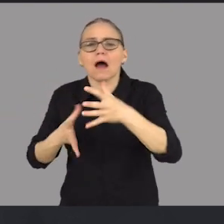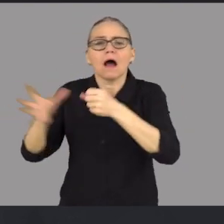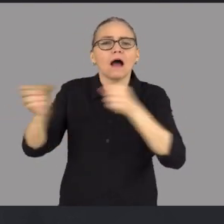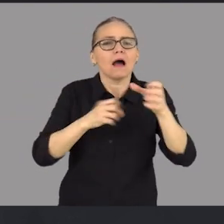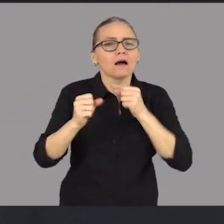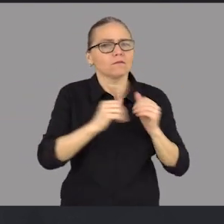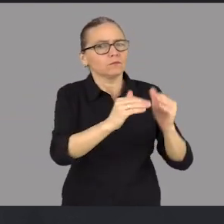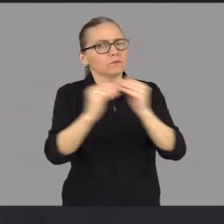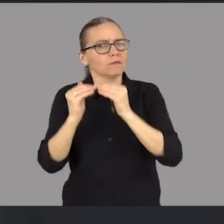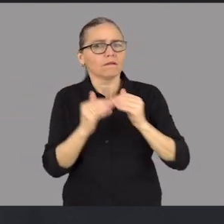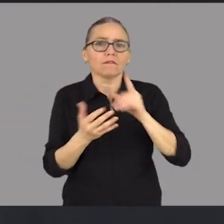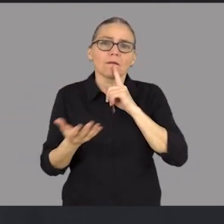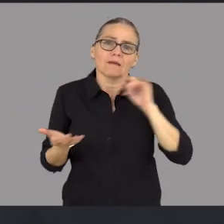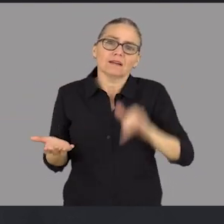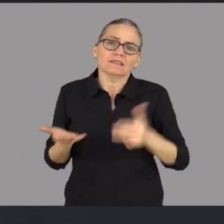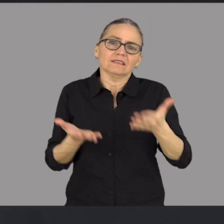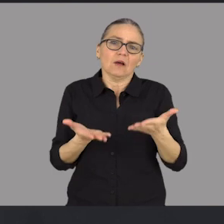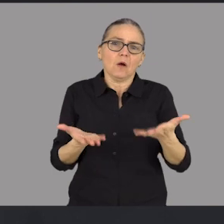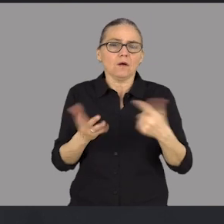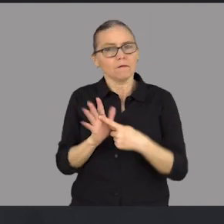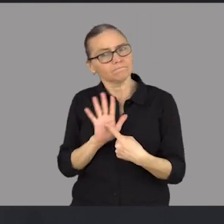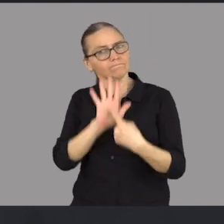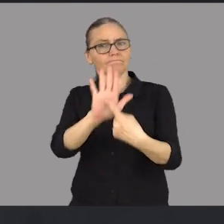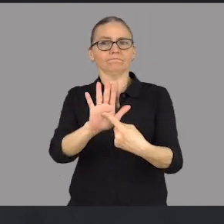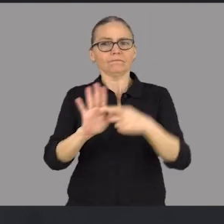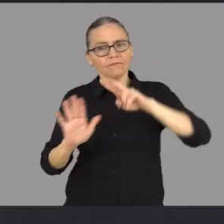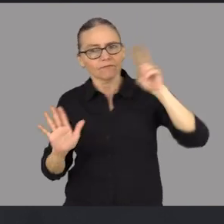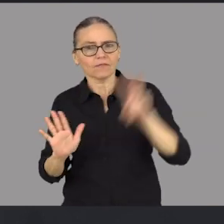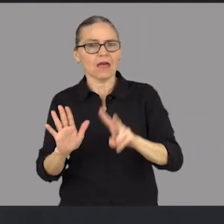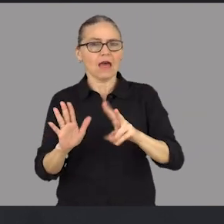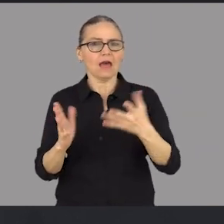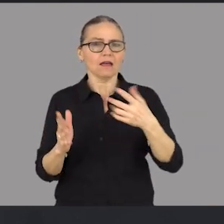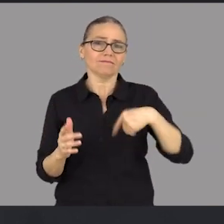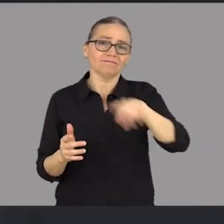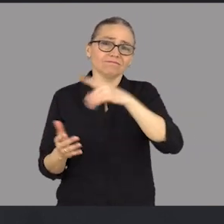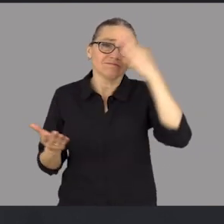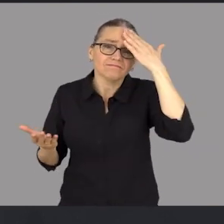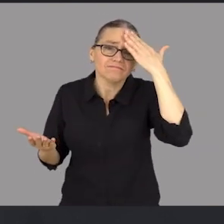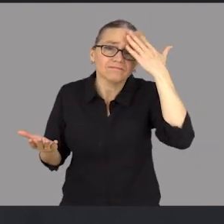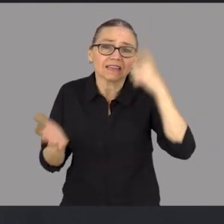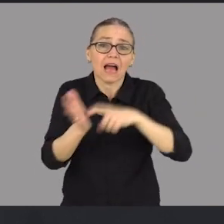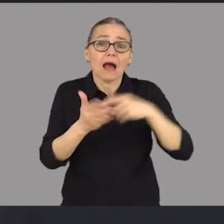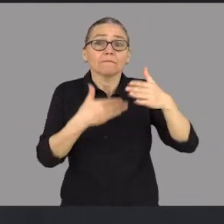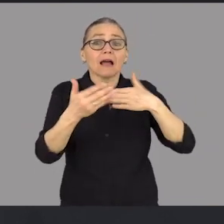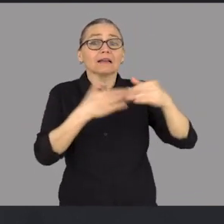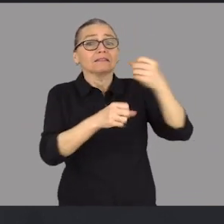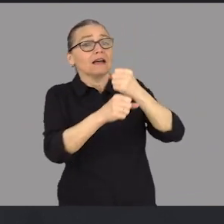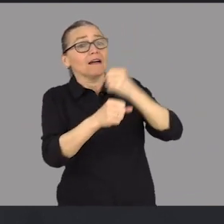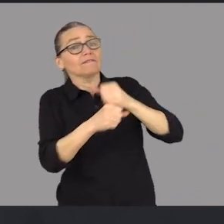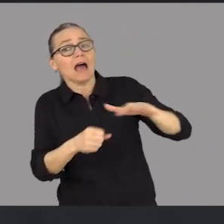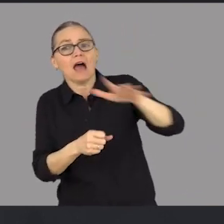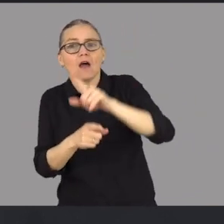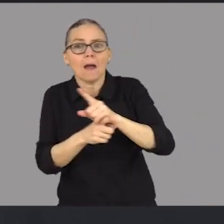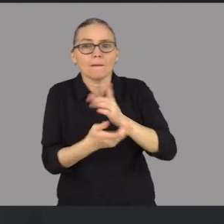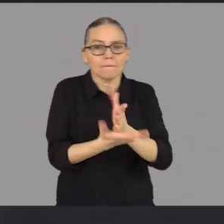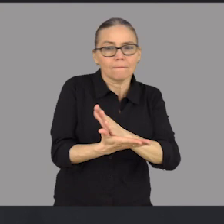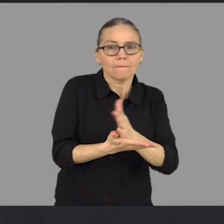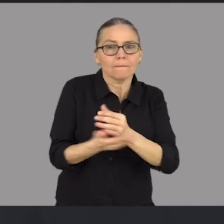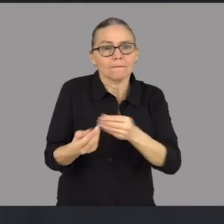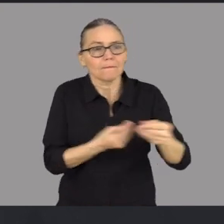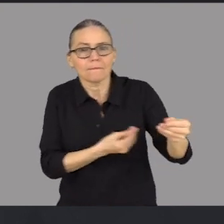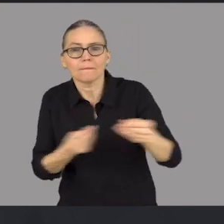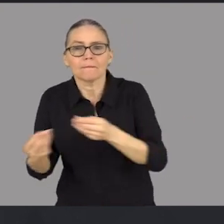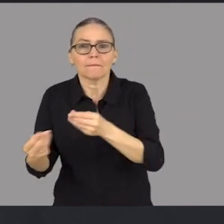hiring practices. Absolutely. You're authentically representing, your workplace is authentically representing